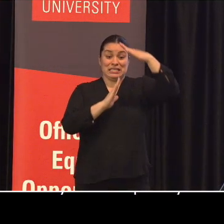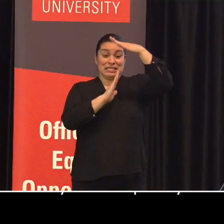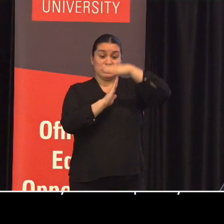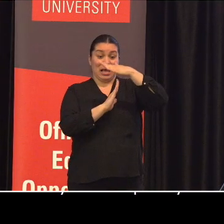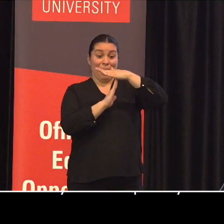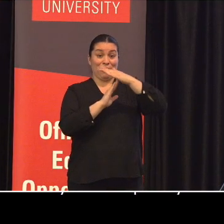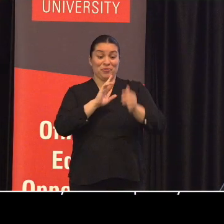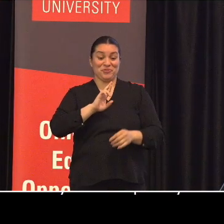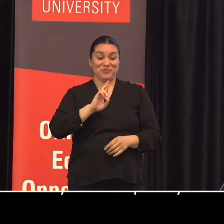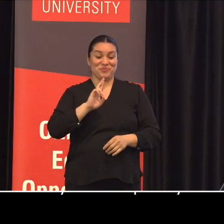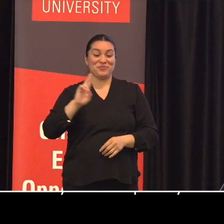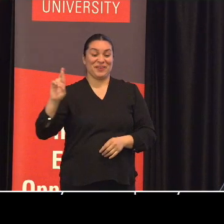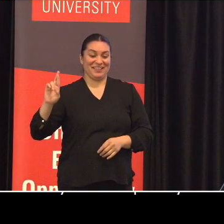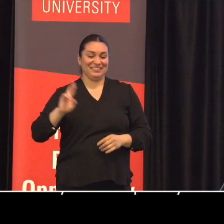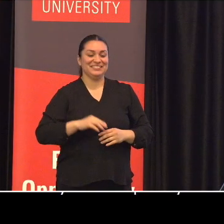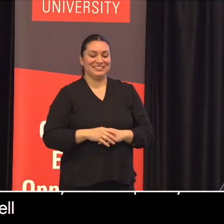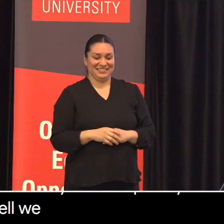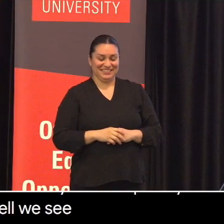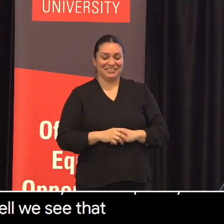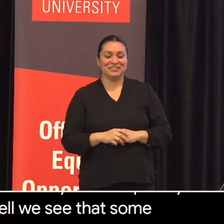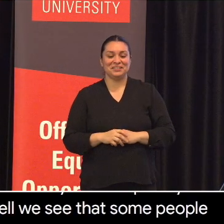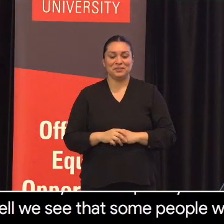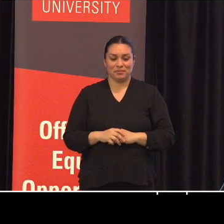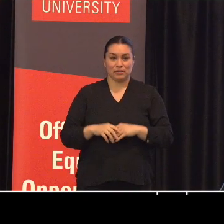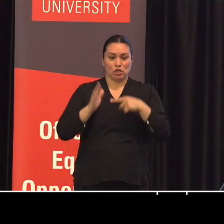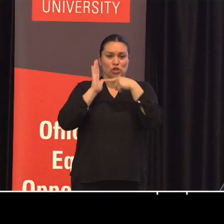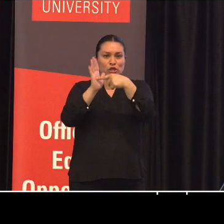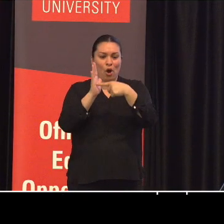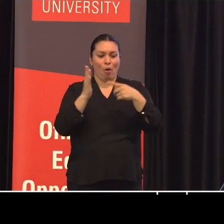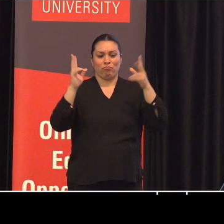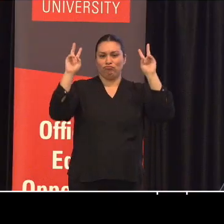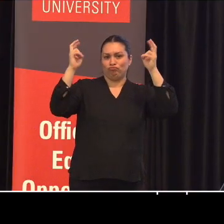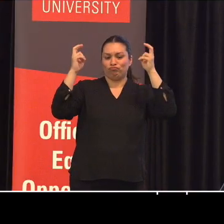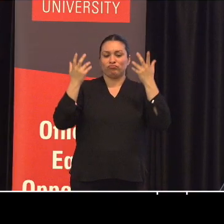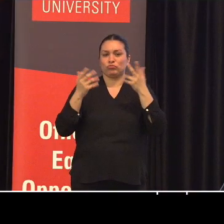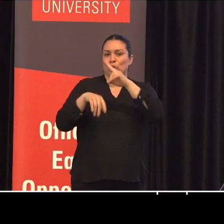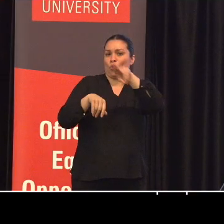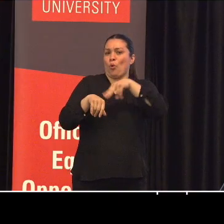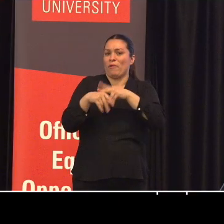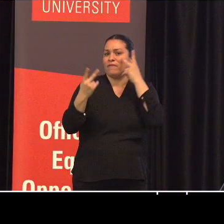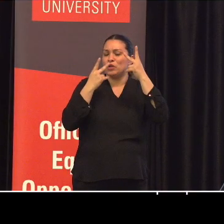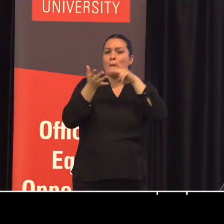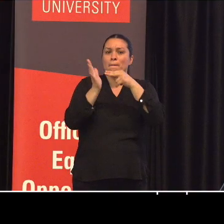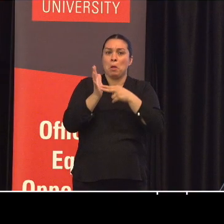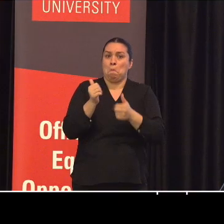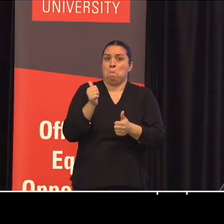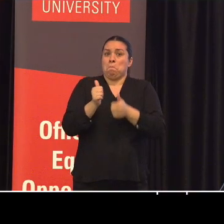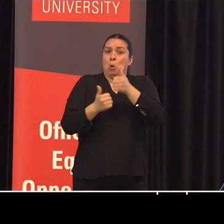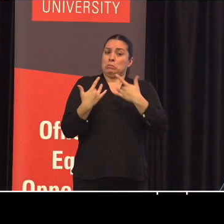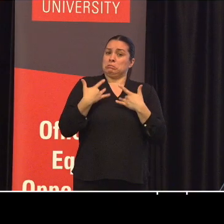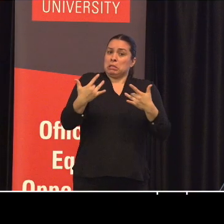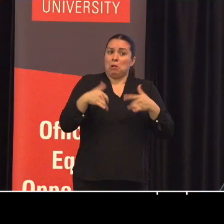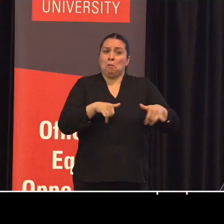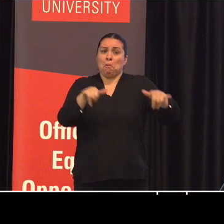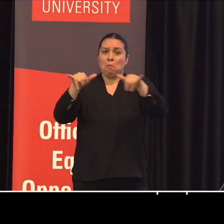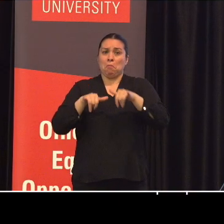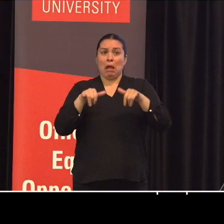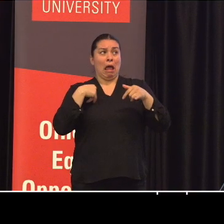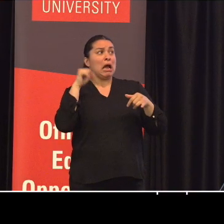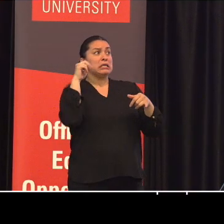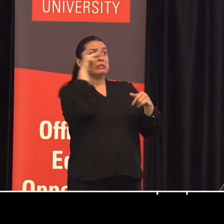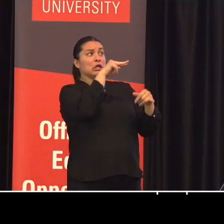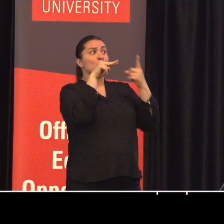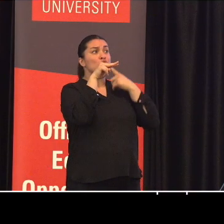like right corner. Well, we see that some people would have noticed that red as a dark green. For some it was orange, for some it was almost